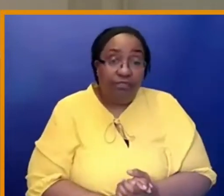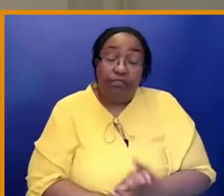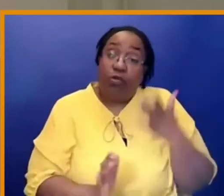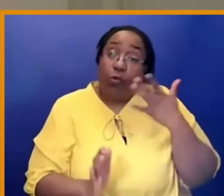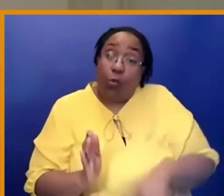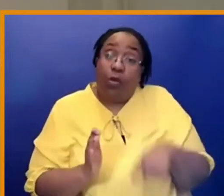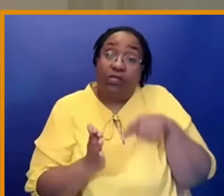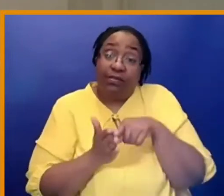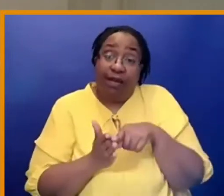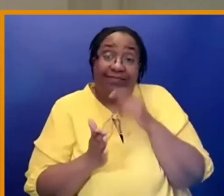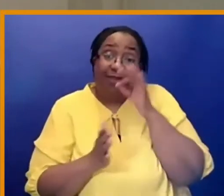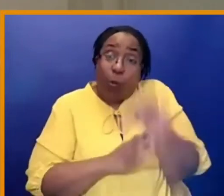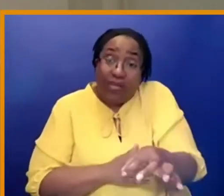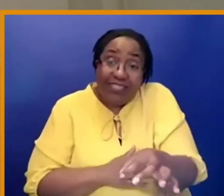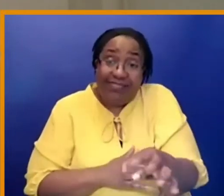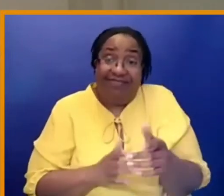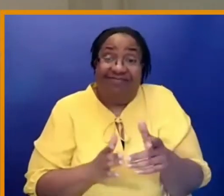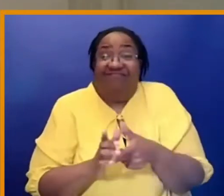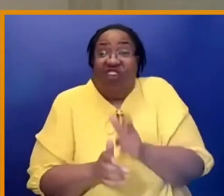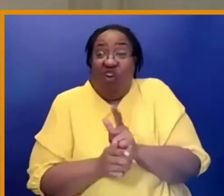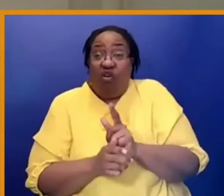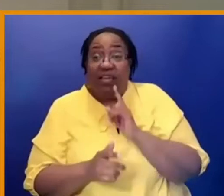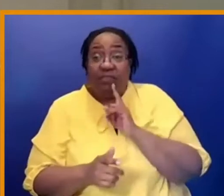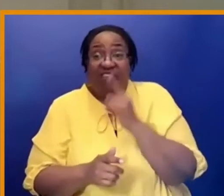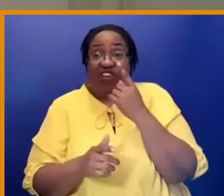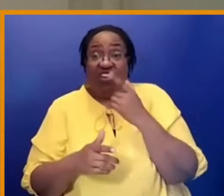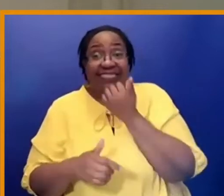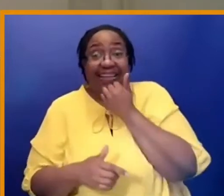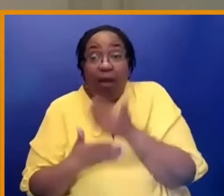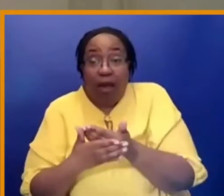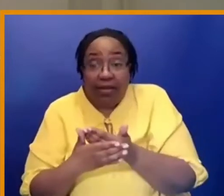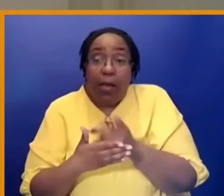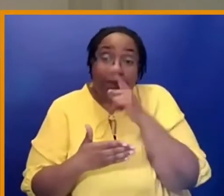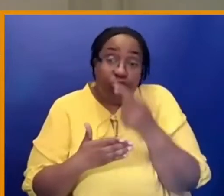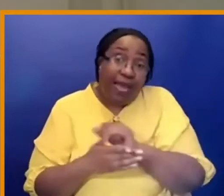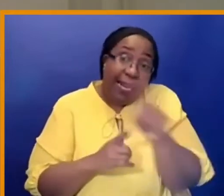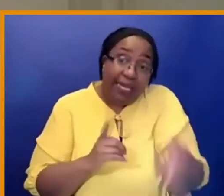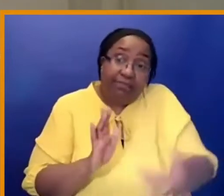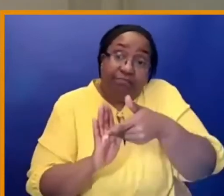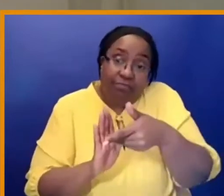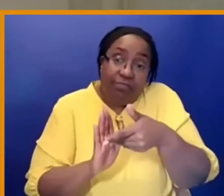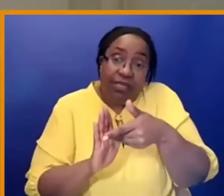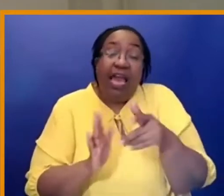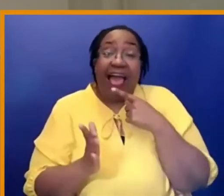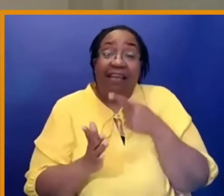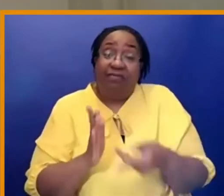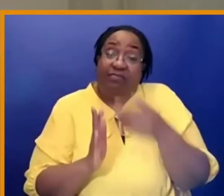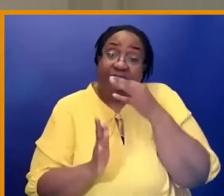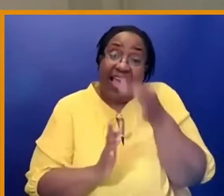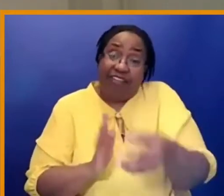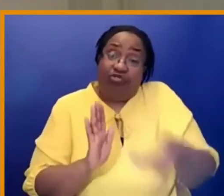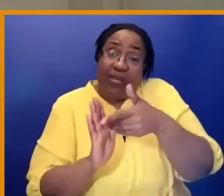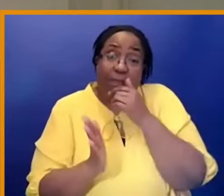we can publish the questions in Conference Extra. And if the questions need some research, for example, questions about numbers of candidates selected with